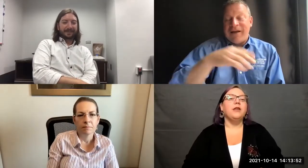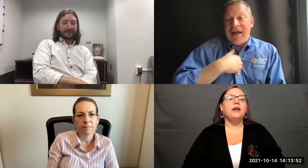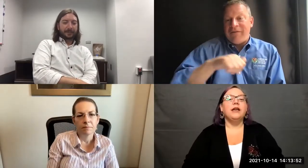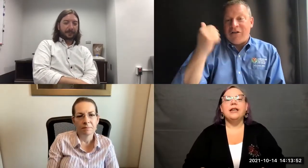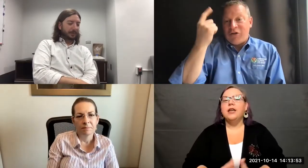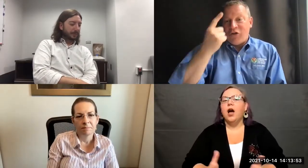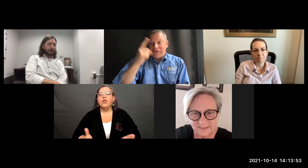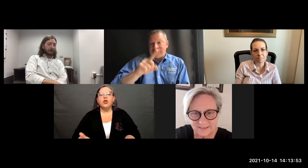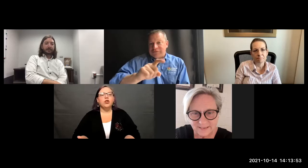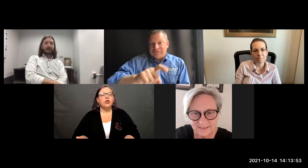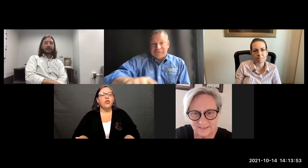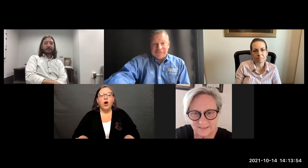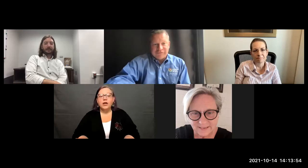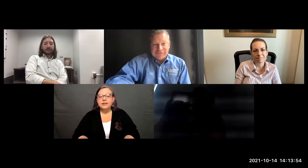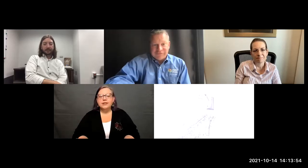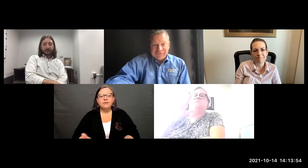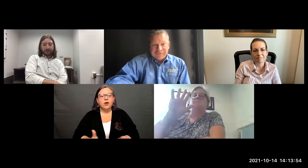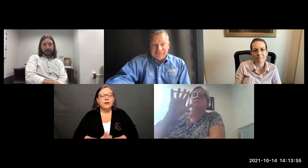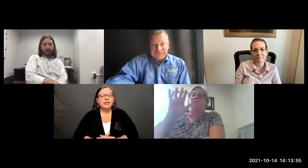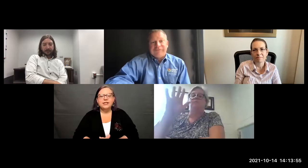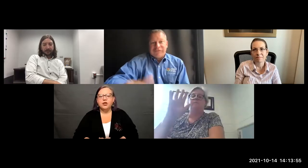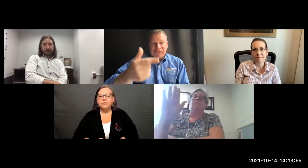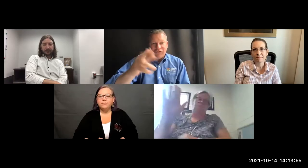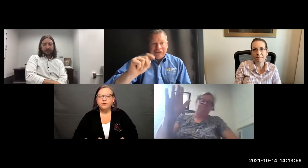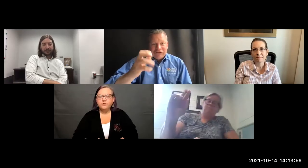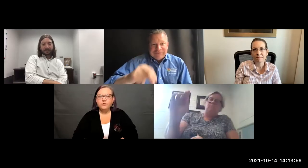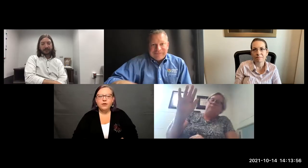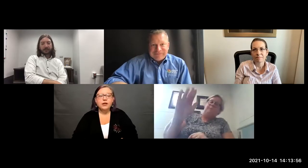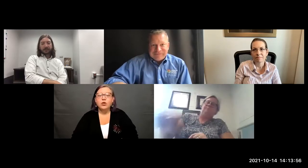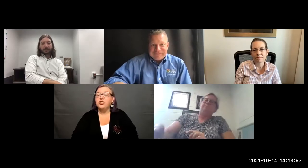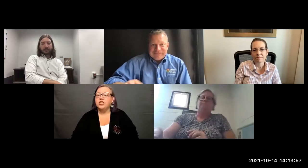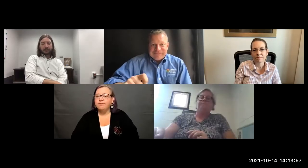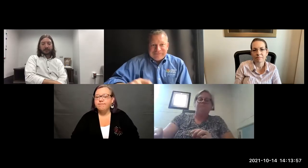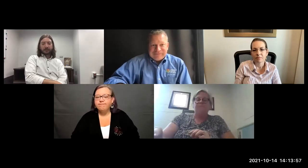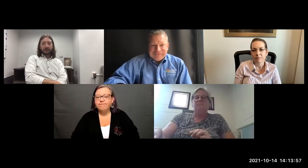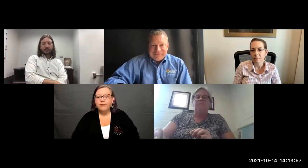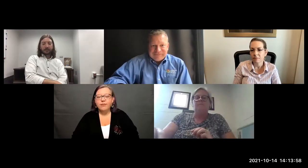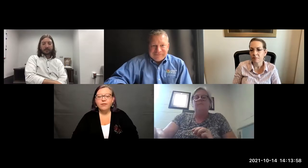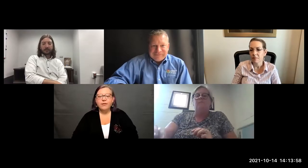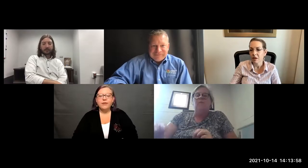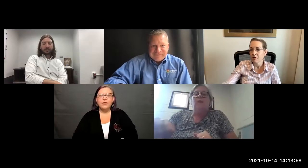Okay, any other thoughts, opinions here? Gretchen?